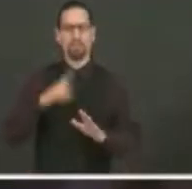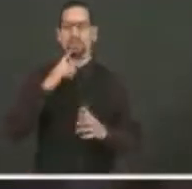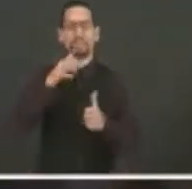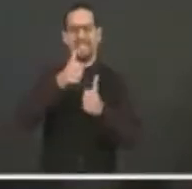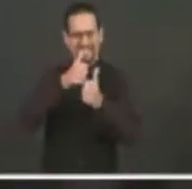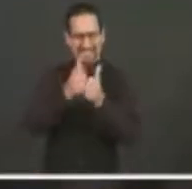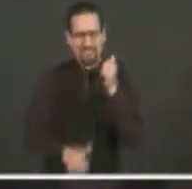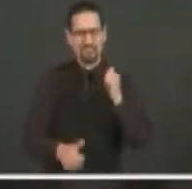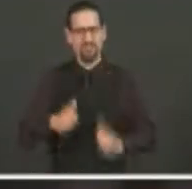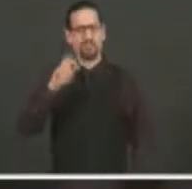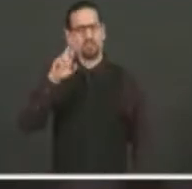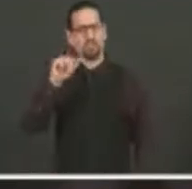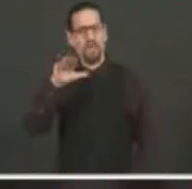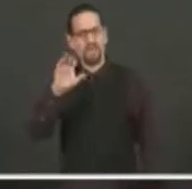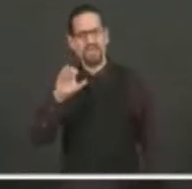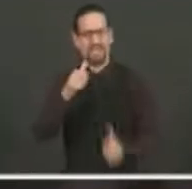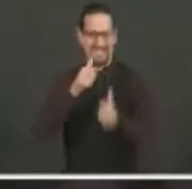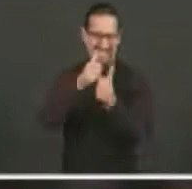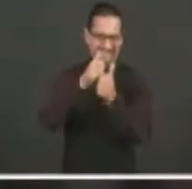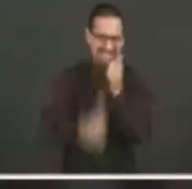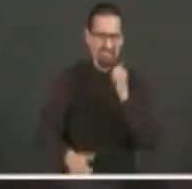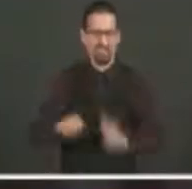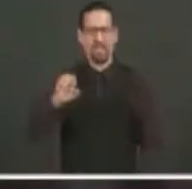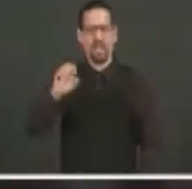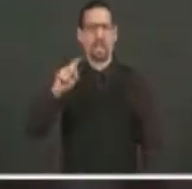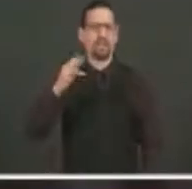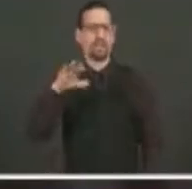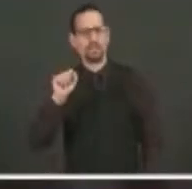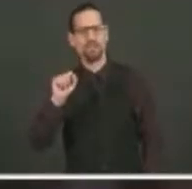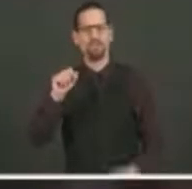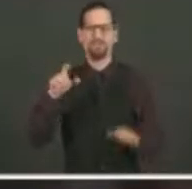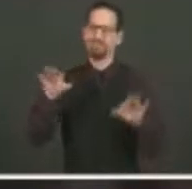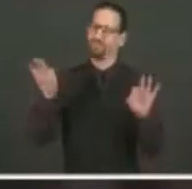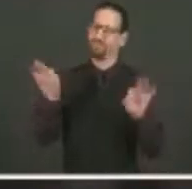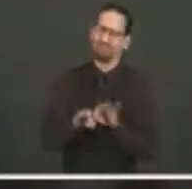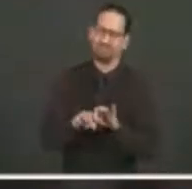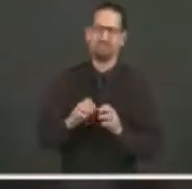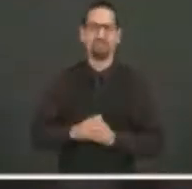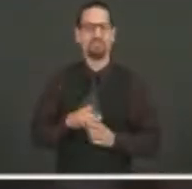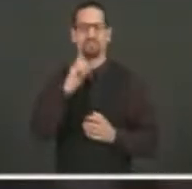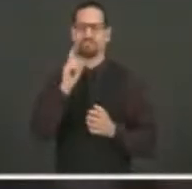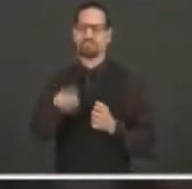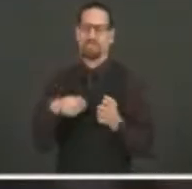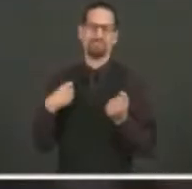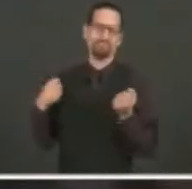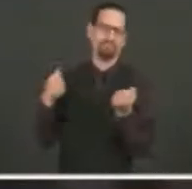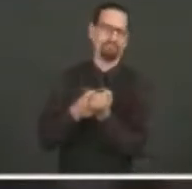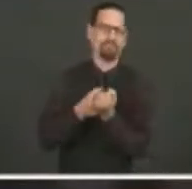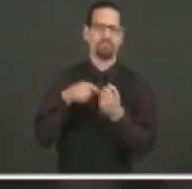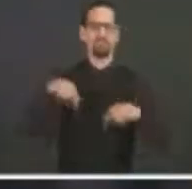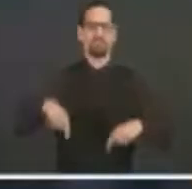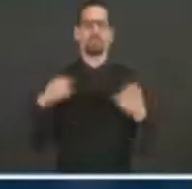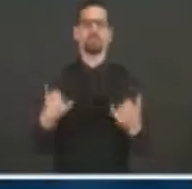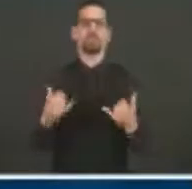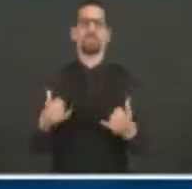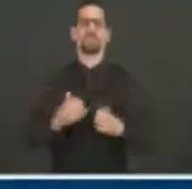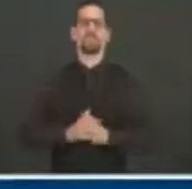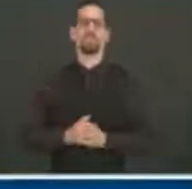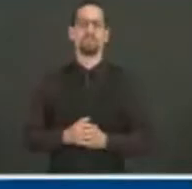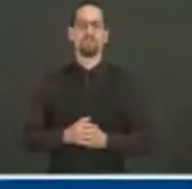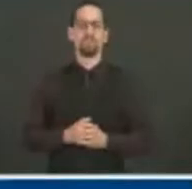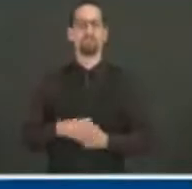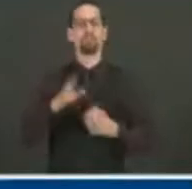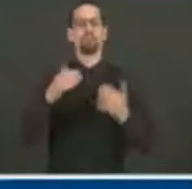want to recognize the solidarity of that day. So our case numbers and hospitalizations continue to